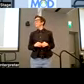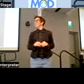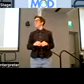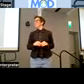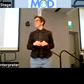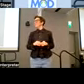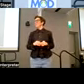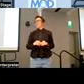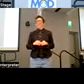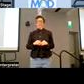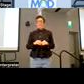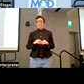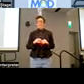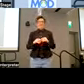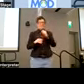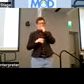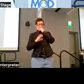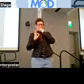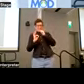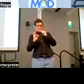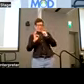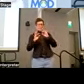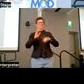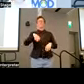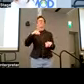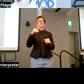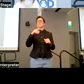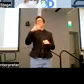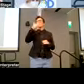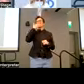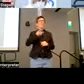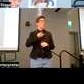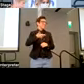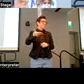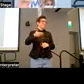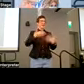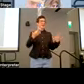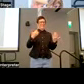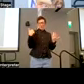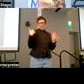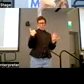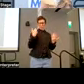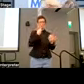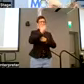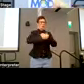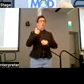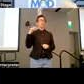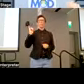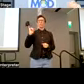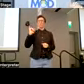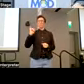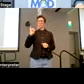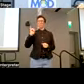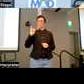Hopefully I mess that up. First of all, thank you for the invitation. I was here a few years ago too, think, I